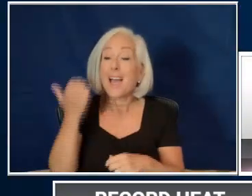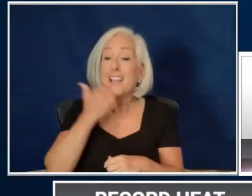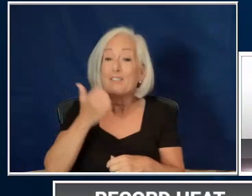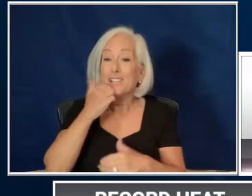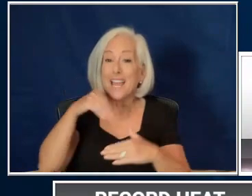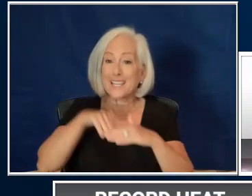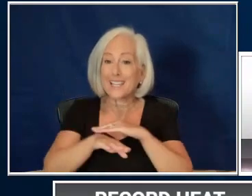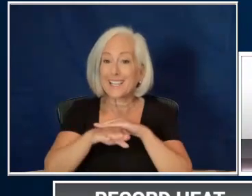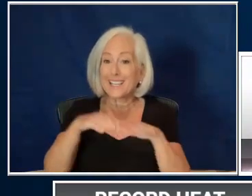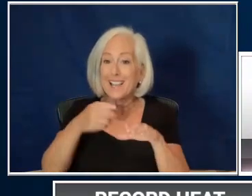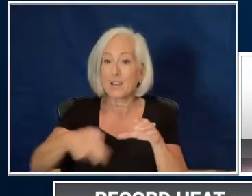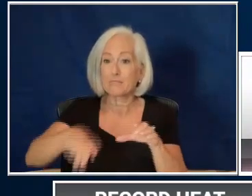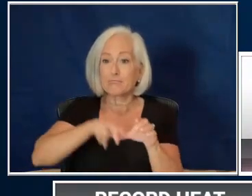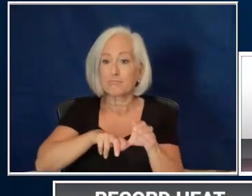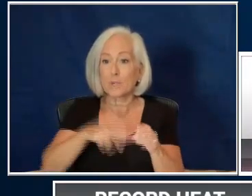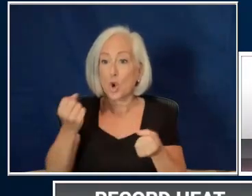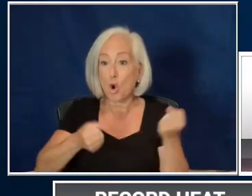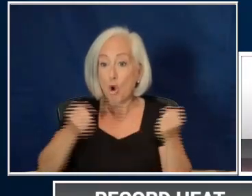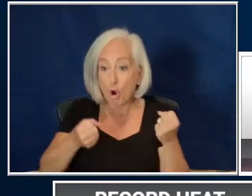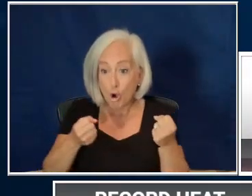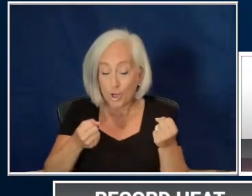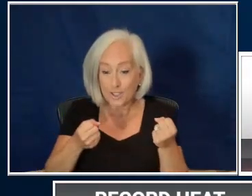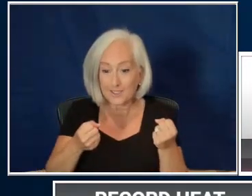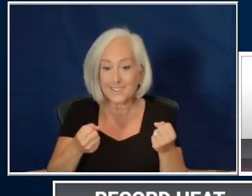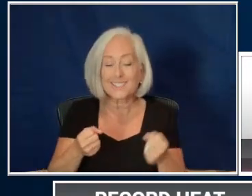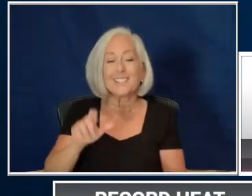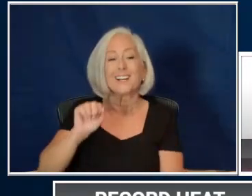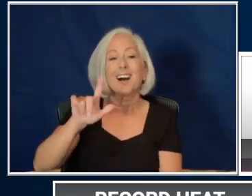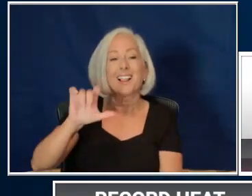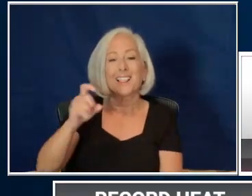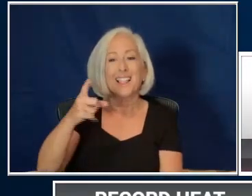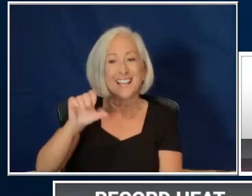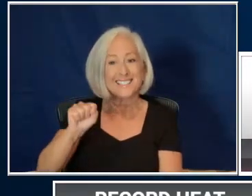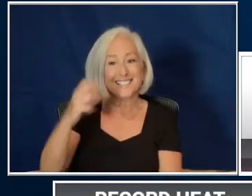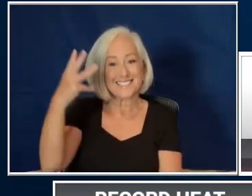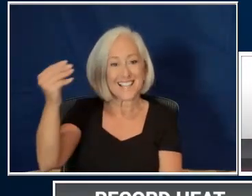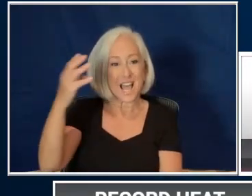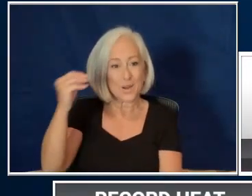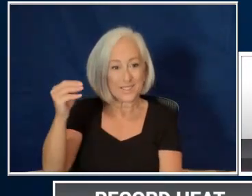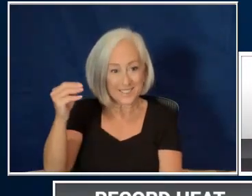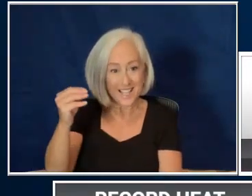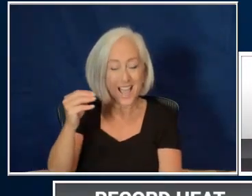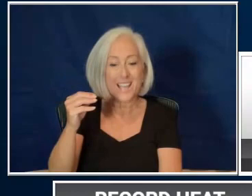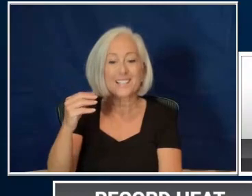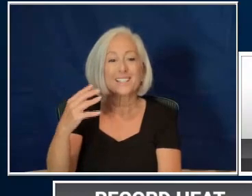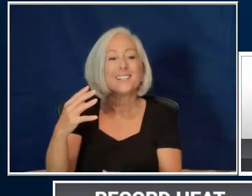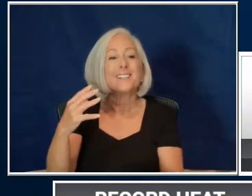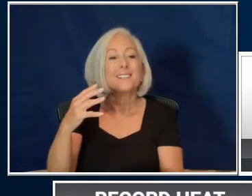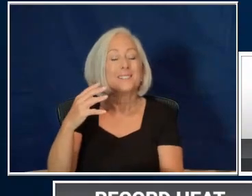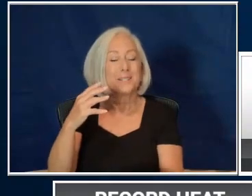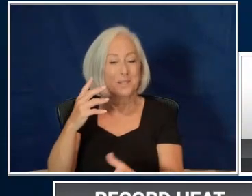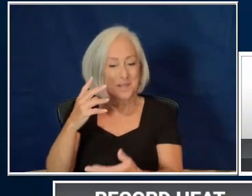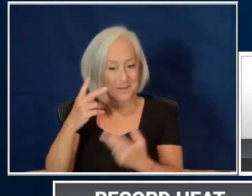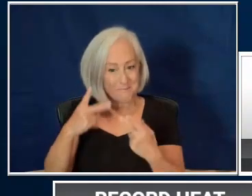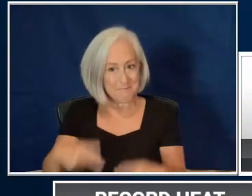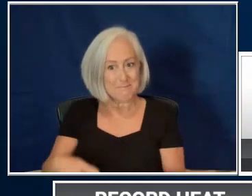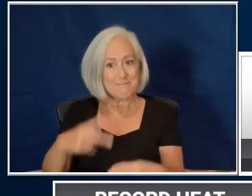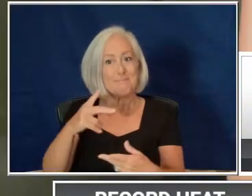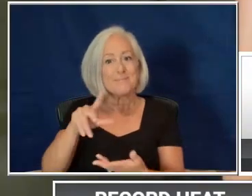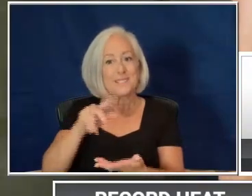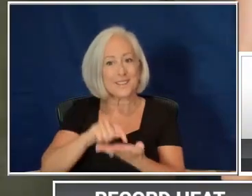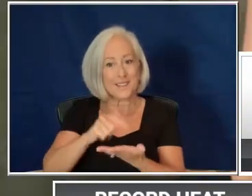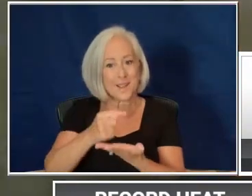the Rehab Center, showing us how patients are literally getting back in the driver's seat. Good morning, Alexis. This is